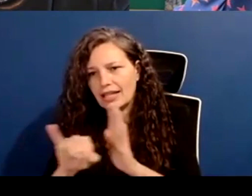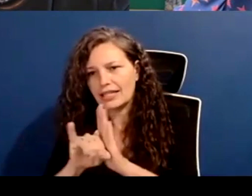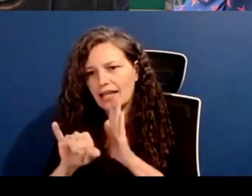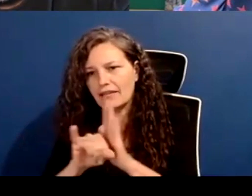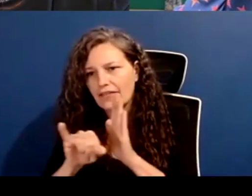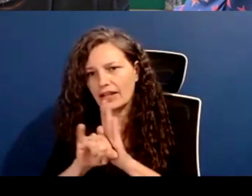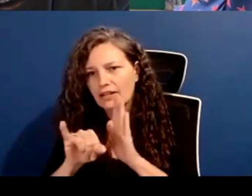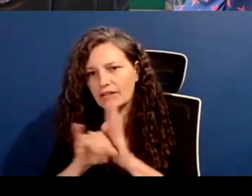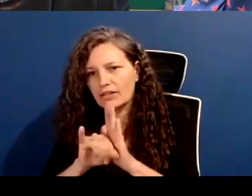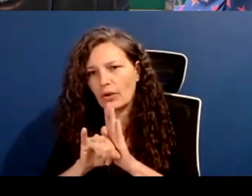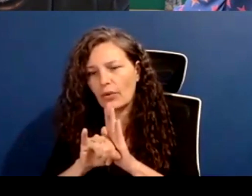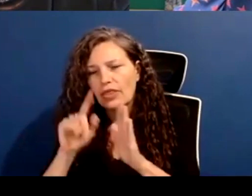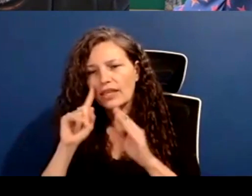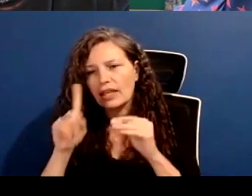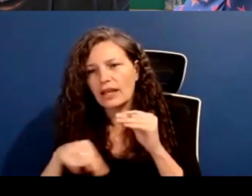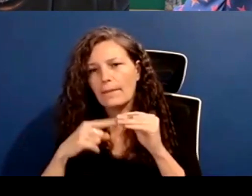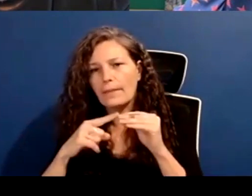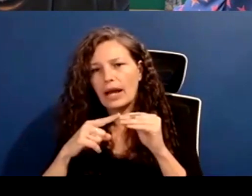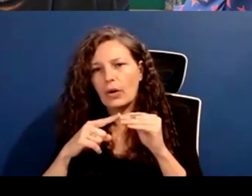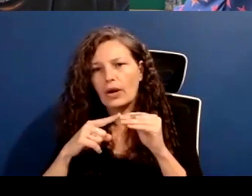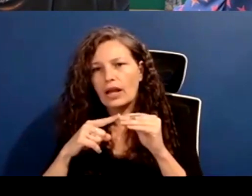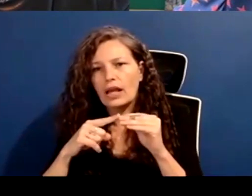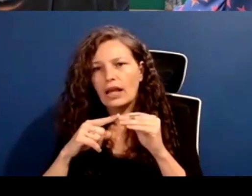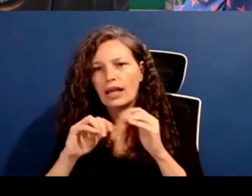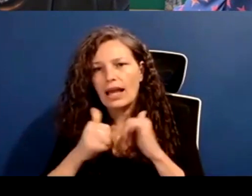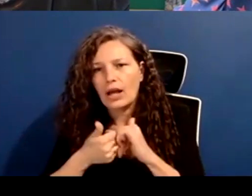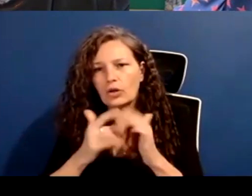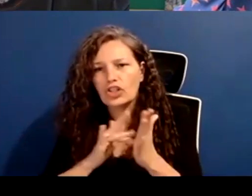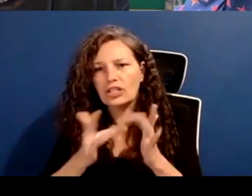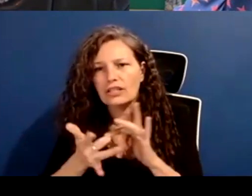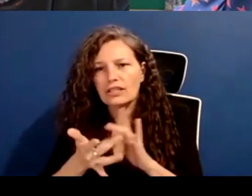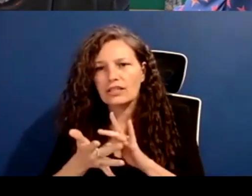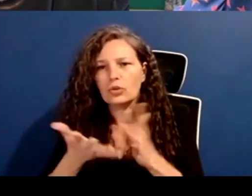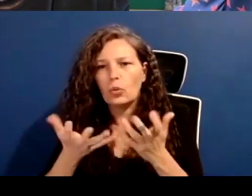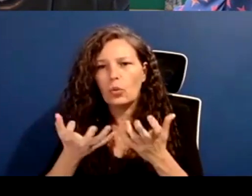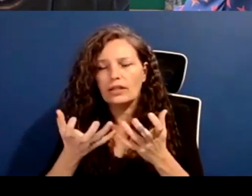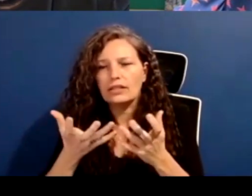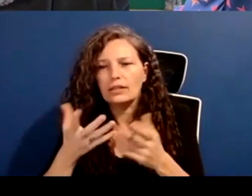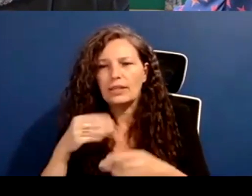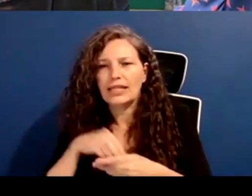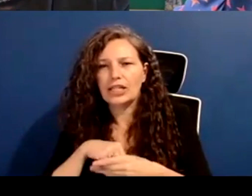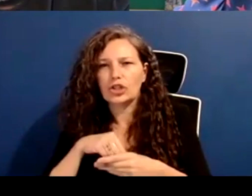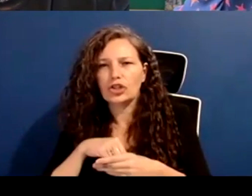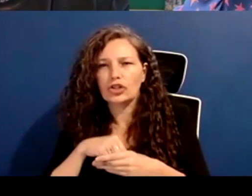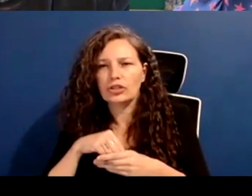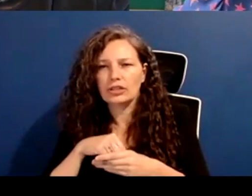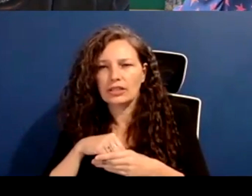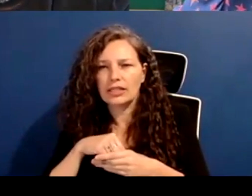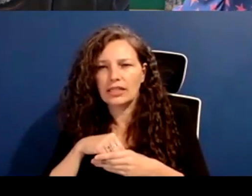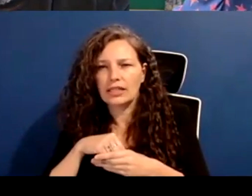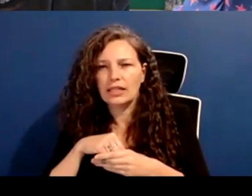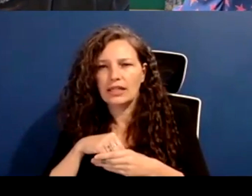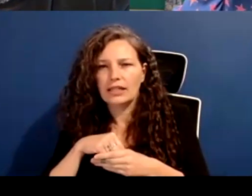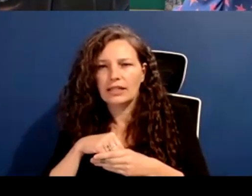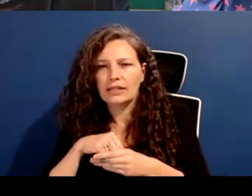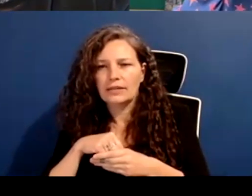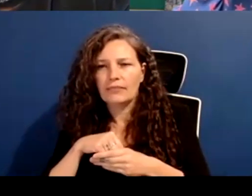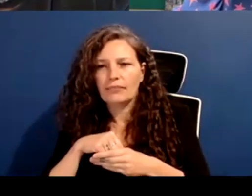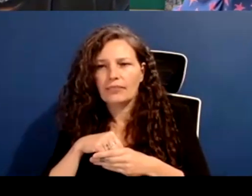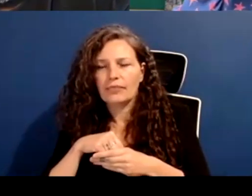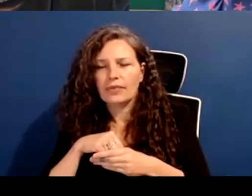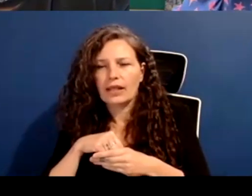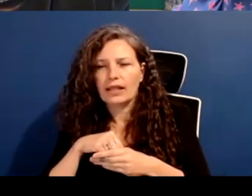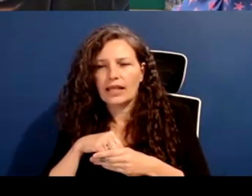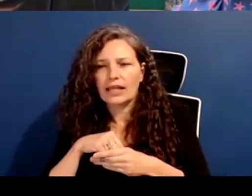our theological views by understanding the ways in which God chooses that body. Jesus chooses